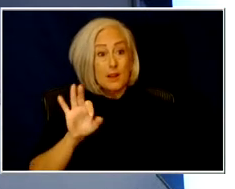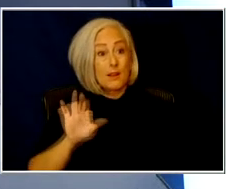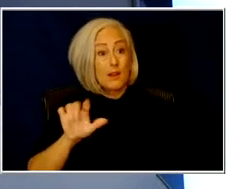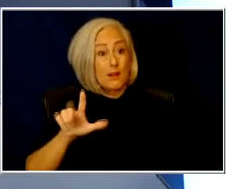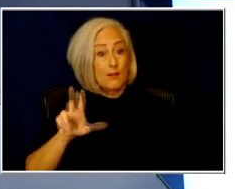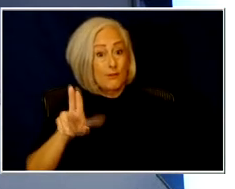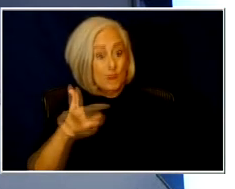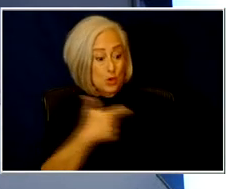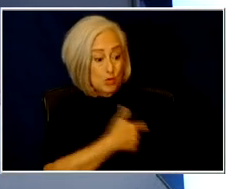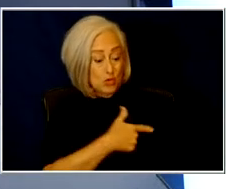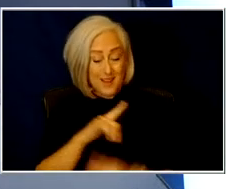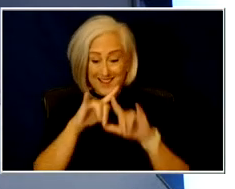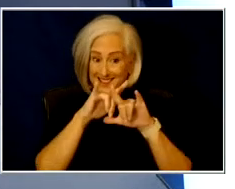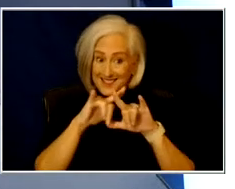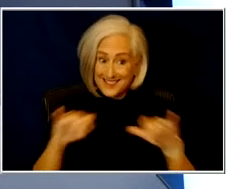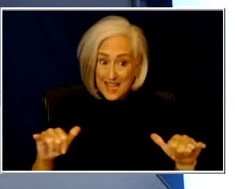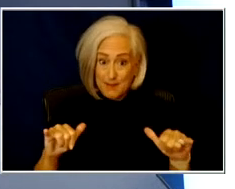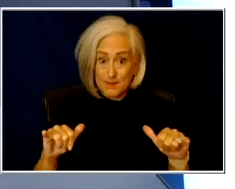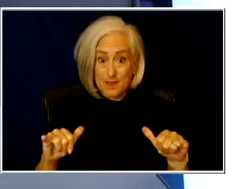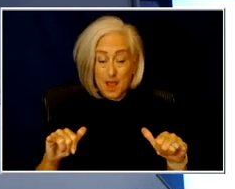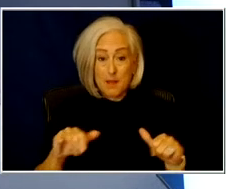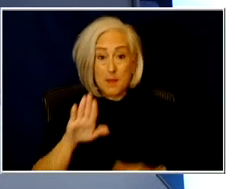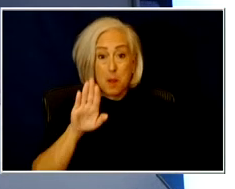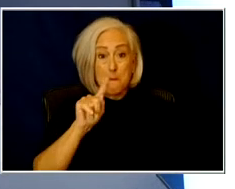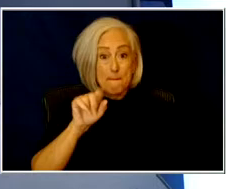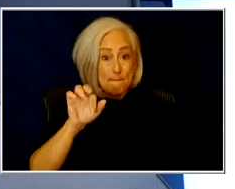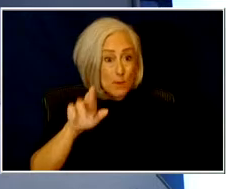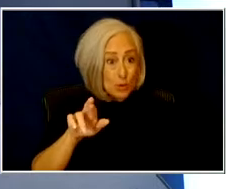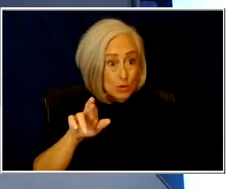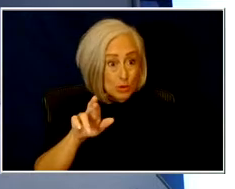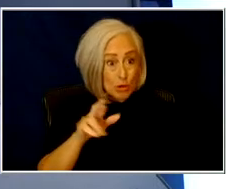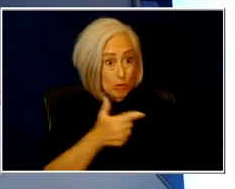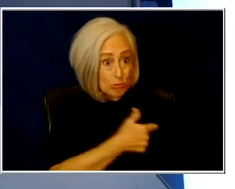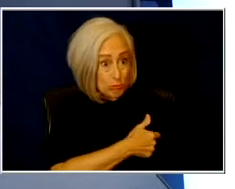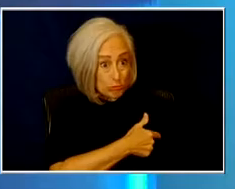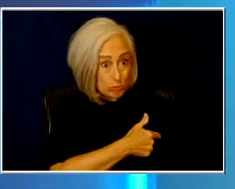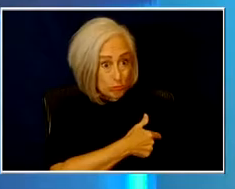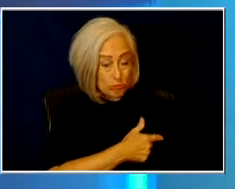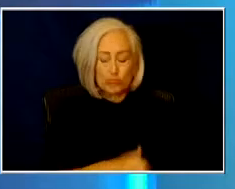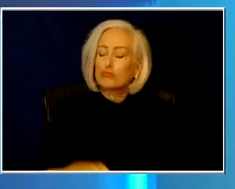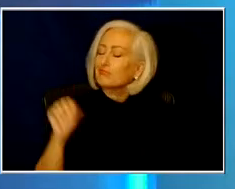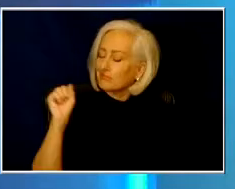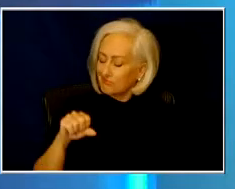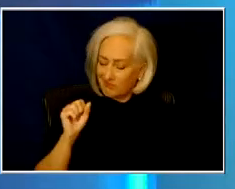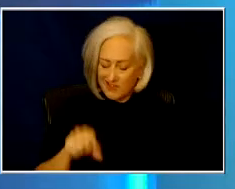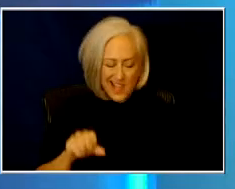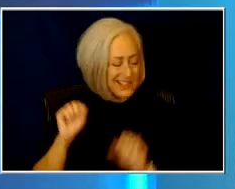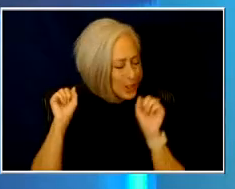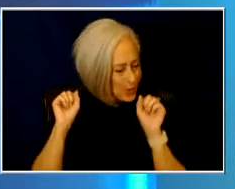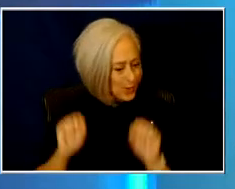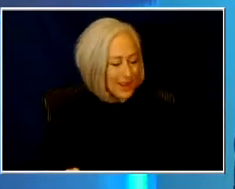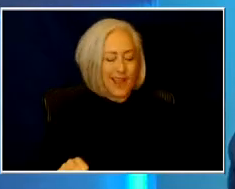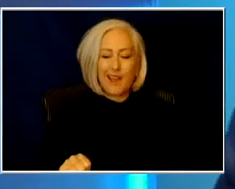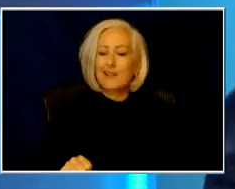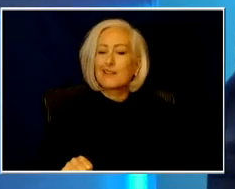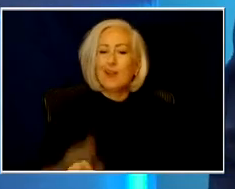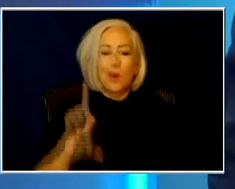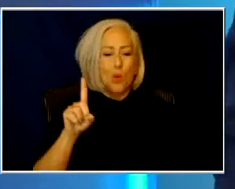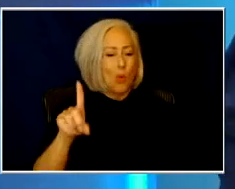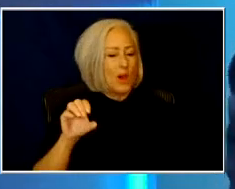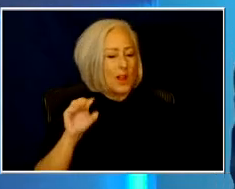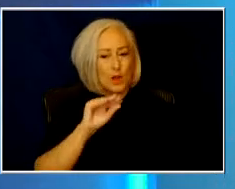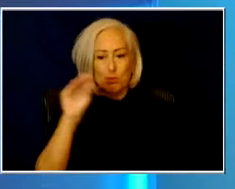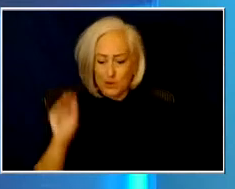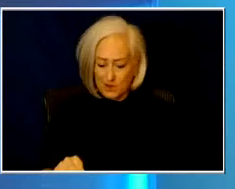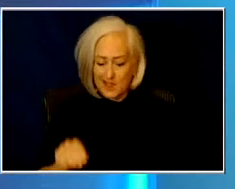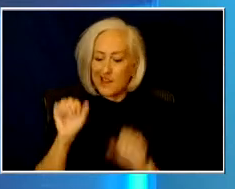as you get your coveted vaccination or booster 100 absolutely you can get those vaccines at the same time ideally